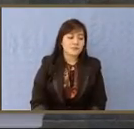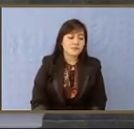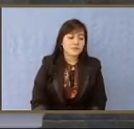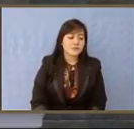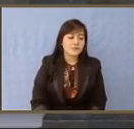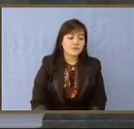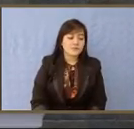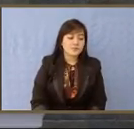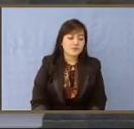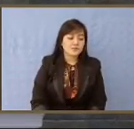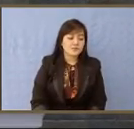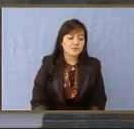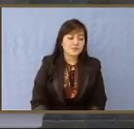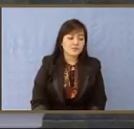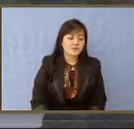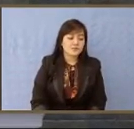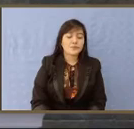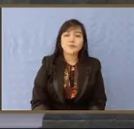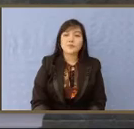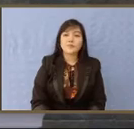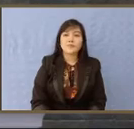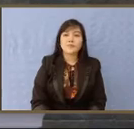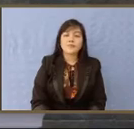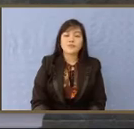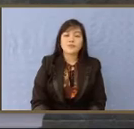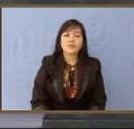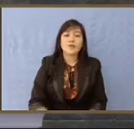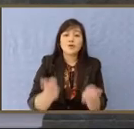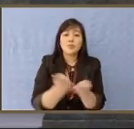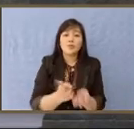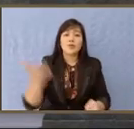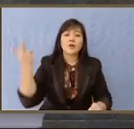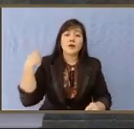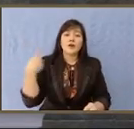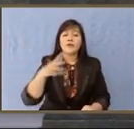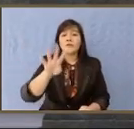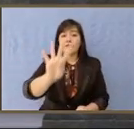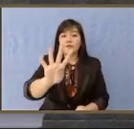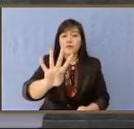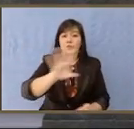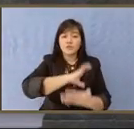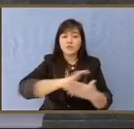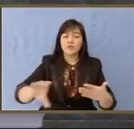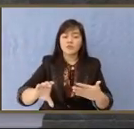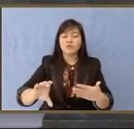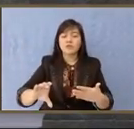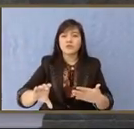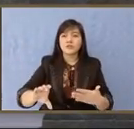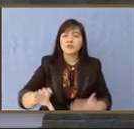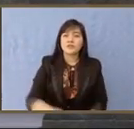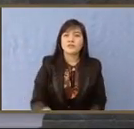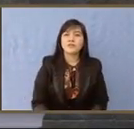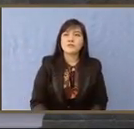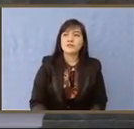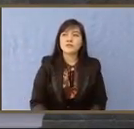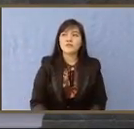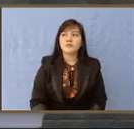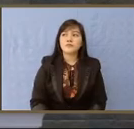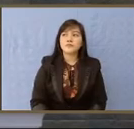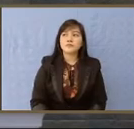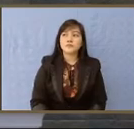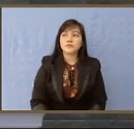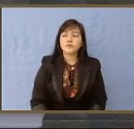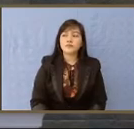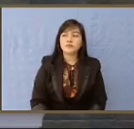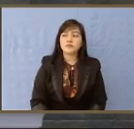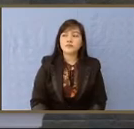the story as well, the book also has four chapters, and ang kagandahan po sa